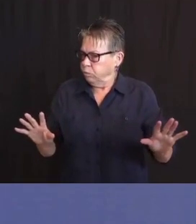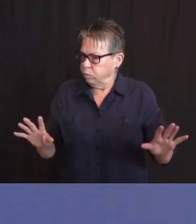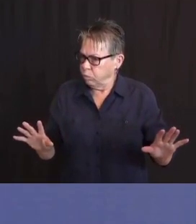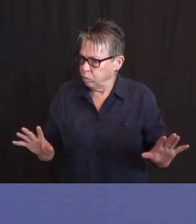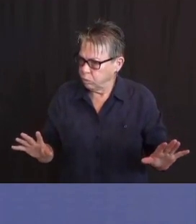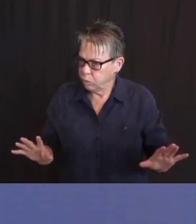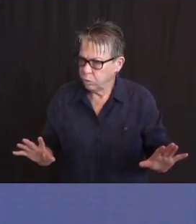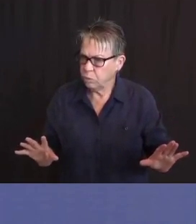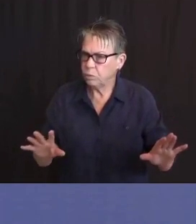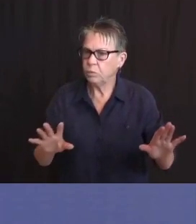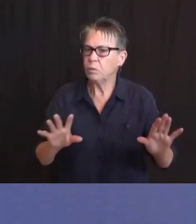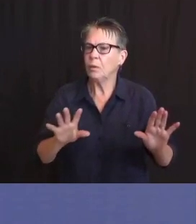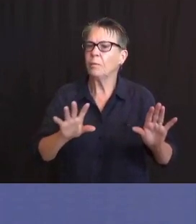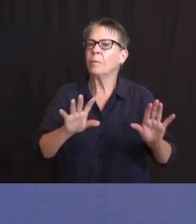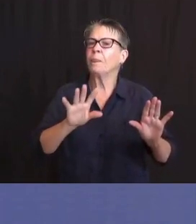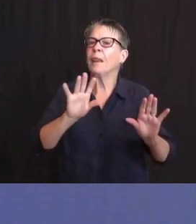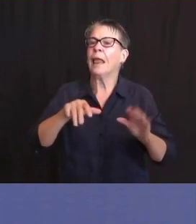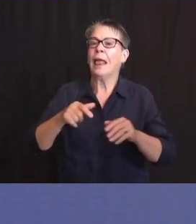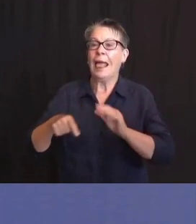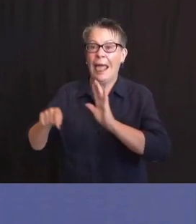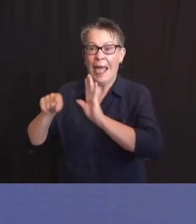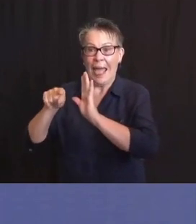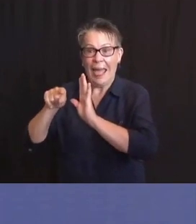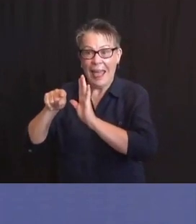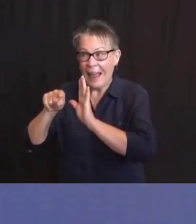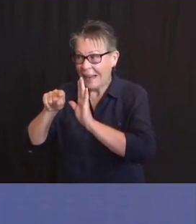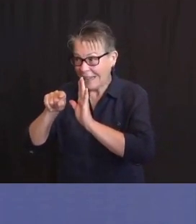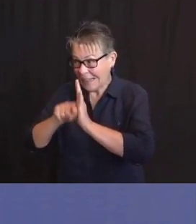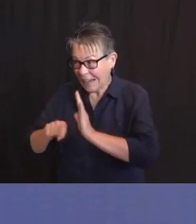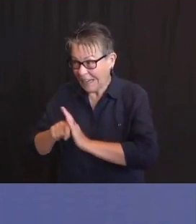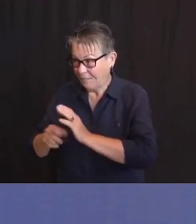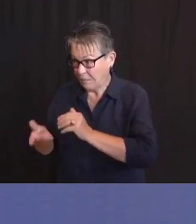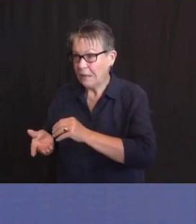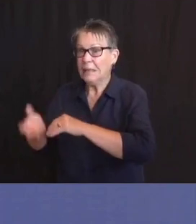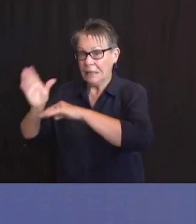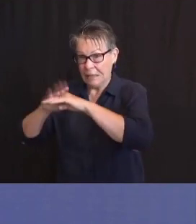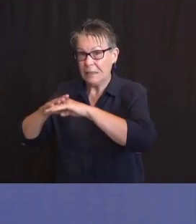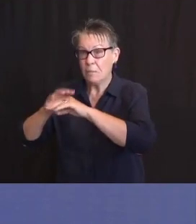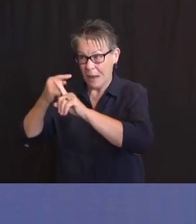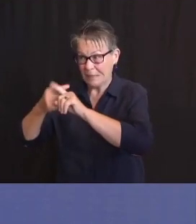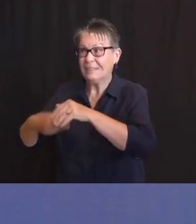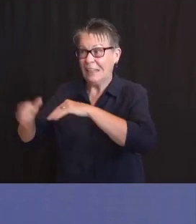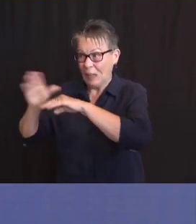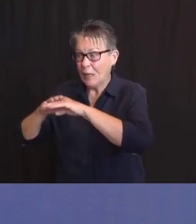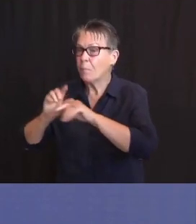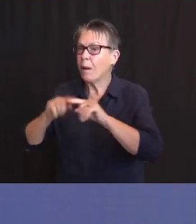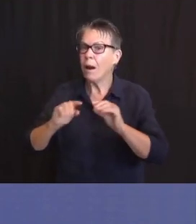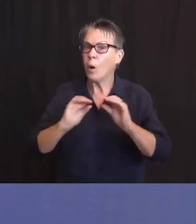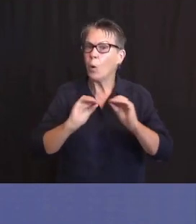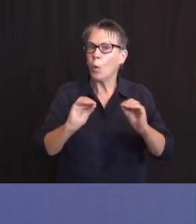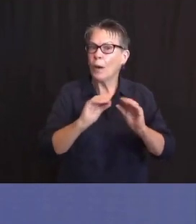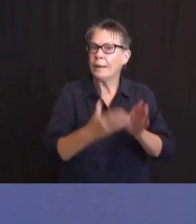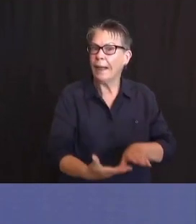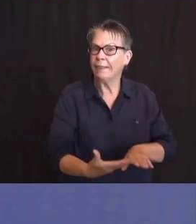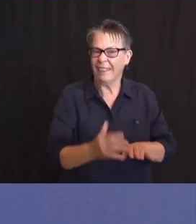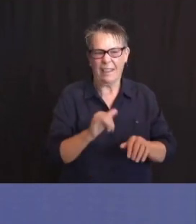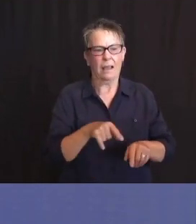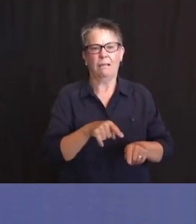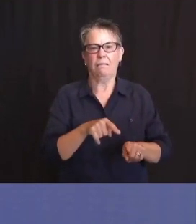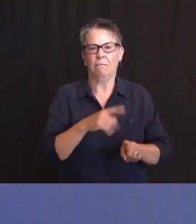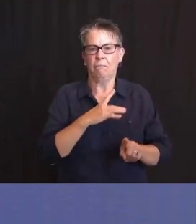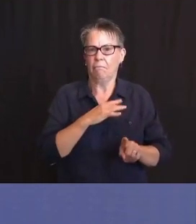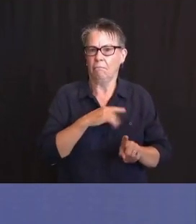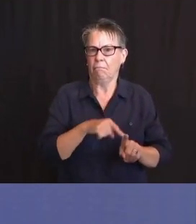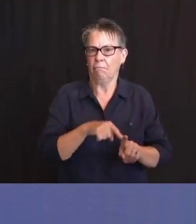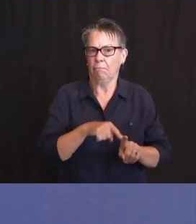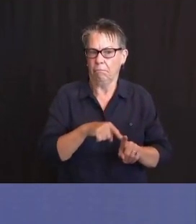time in 142 days, we had no deaths in our hospitals, and that cannot be understated or underestimated. Again, as